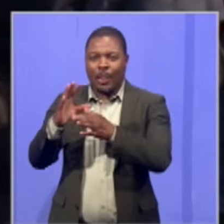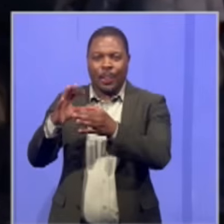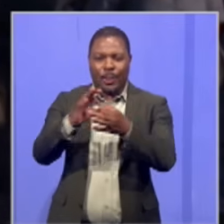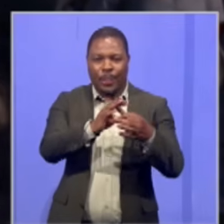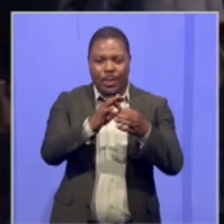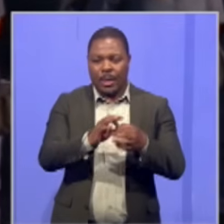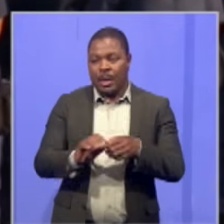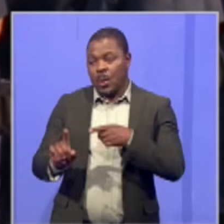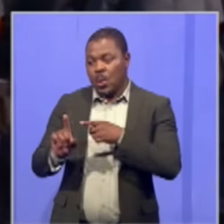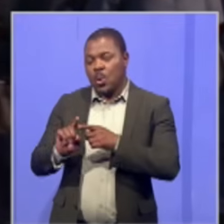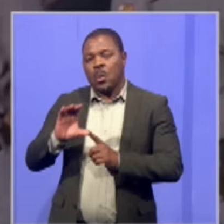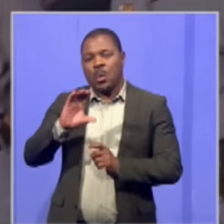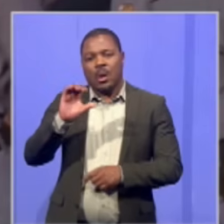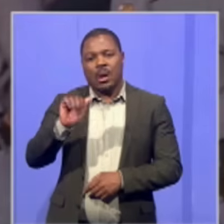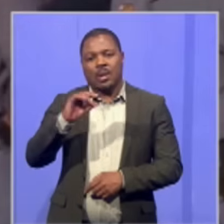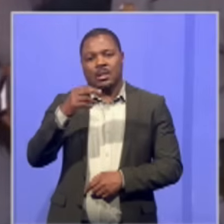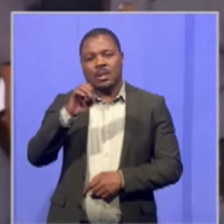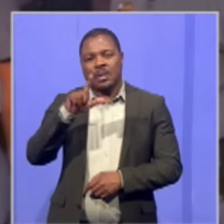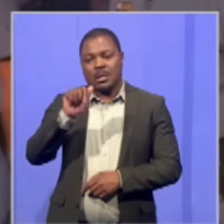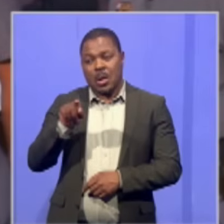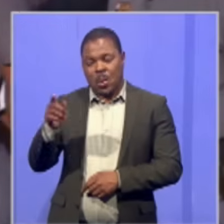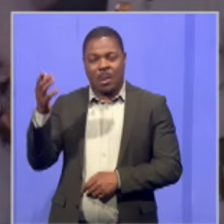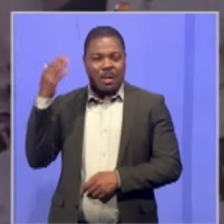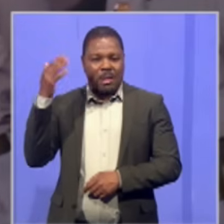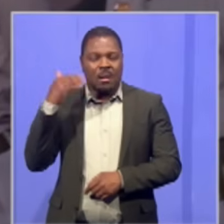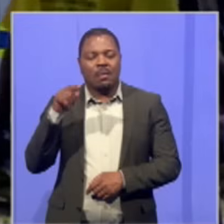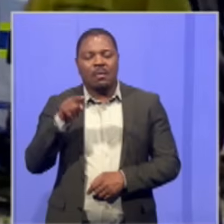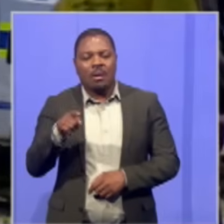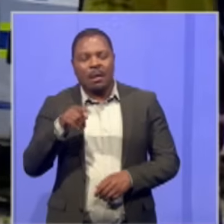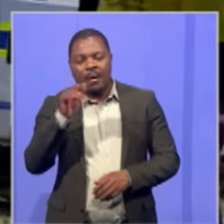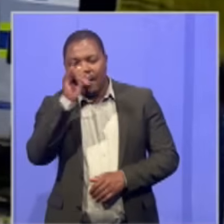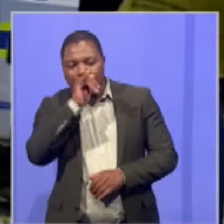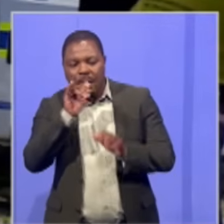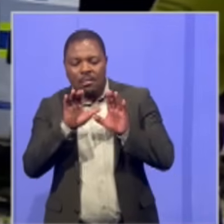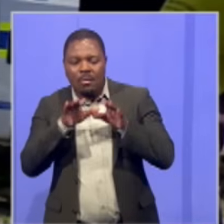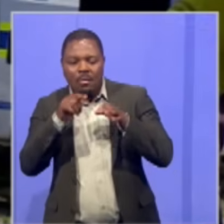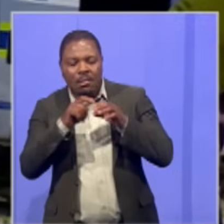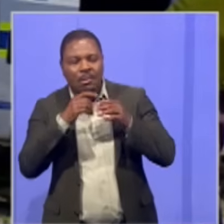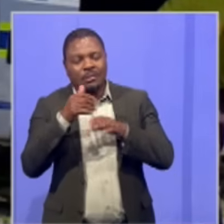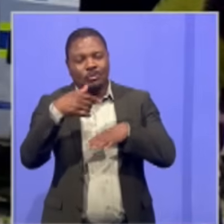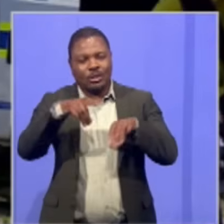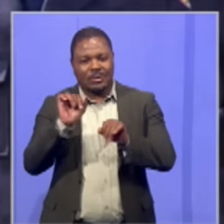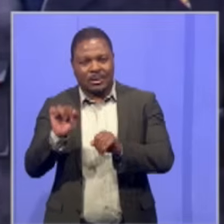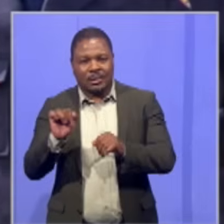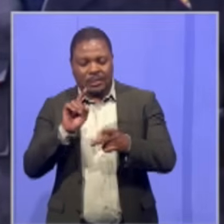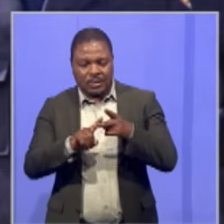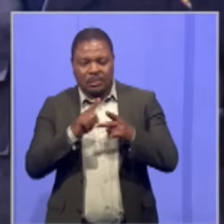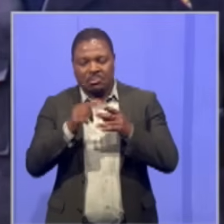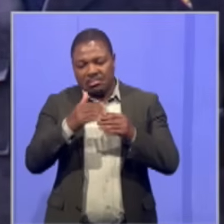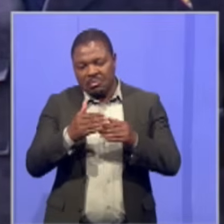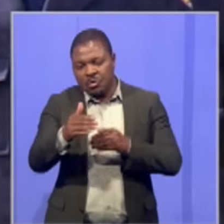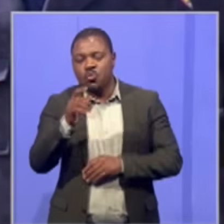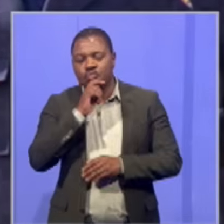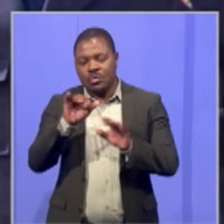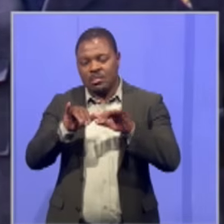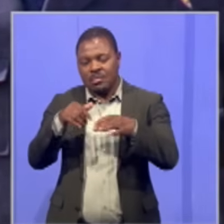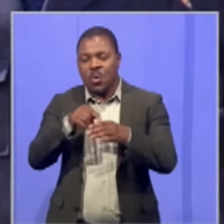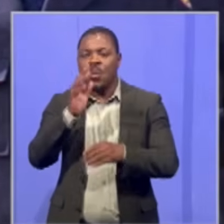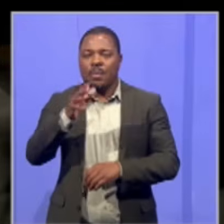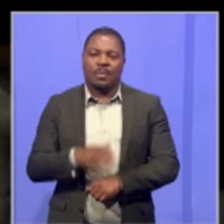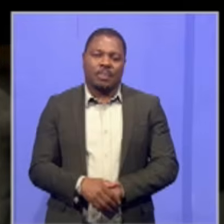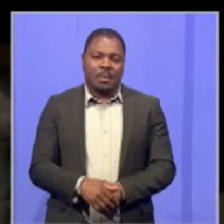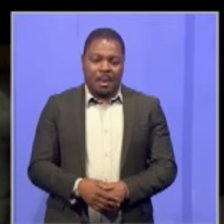e le modulasetulo wa lekgotla le kgahlano le diketso tsa bobodu mme o tla sebedisa dikgothaletso tsa lekgotla lena boetapeleng ba hae. I'm now